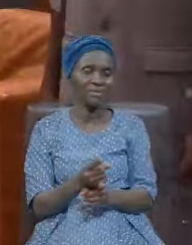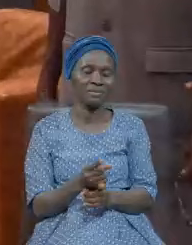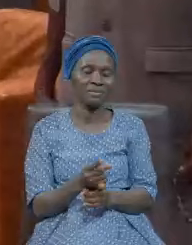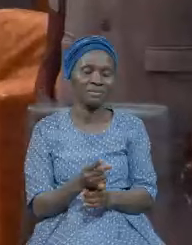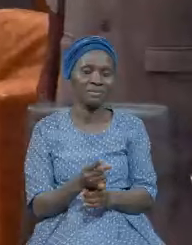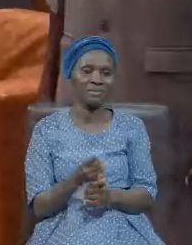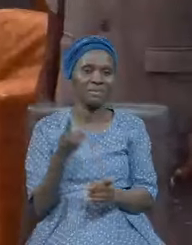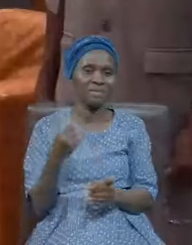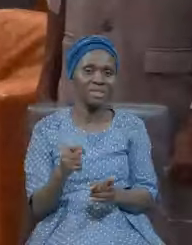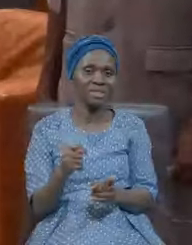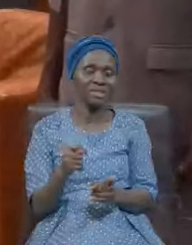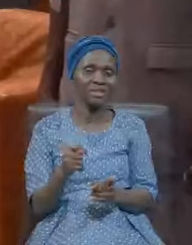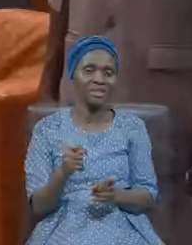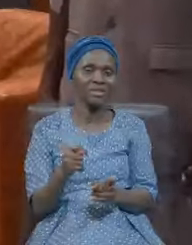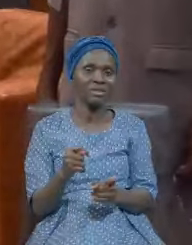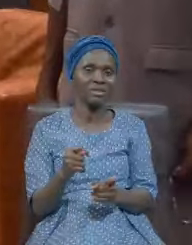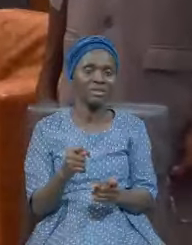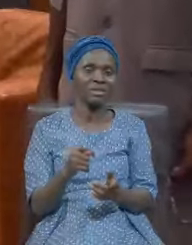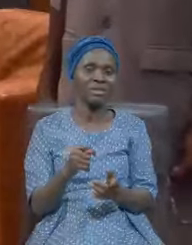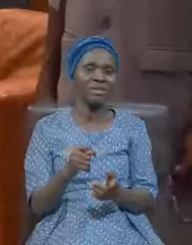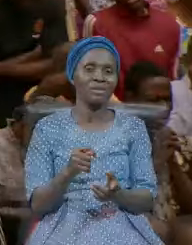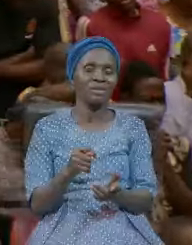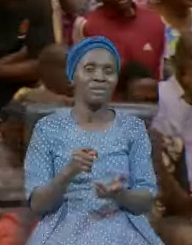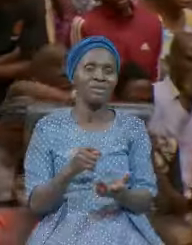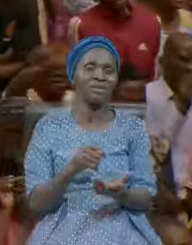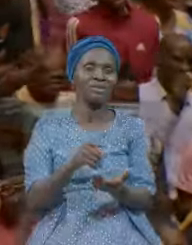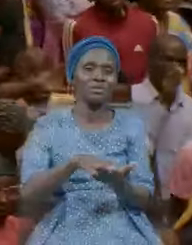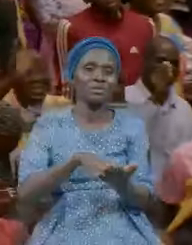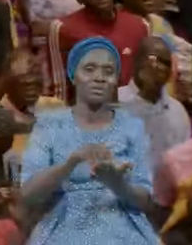the nominal believer's character.